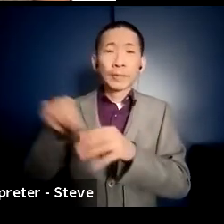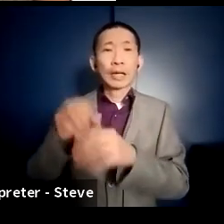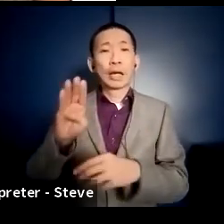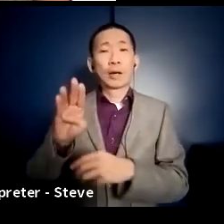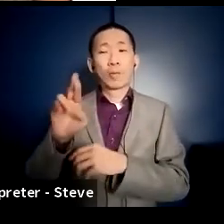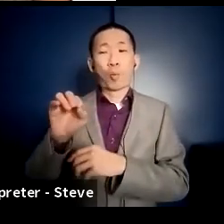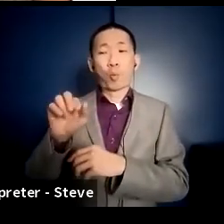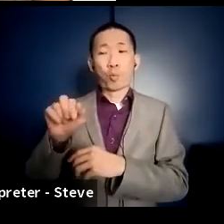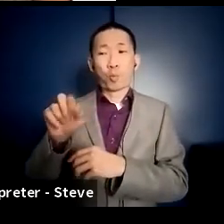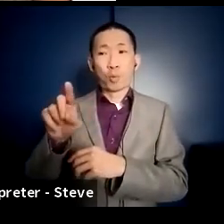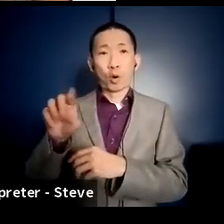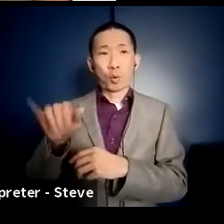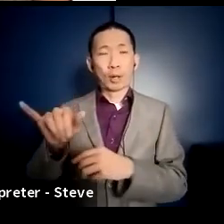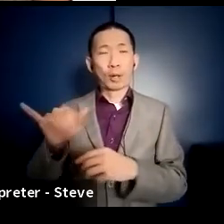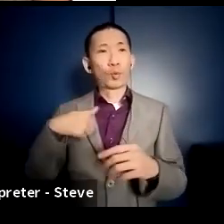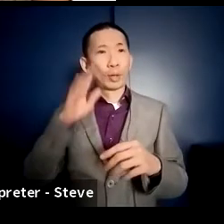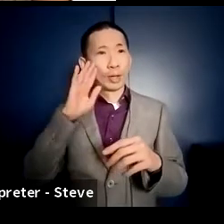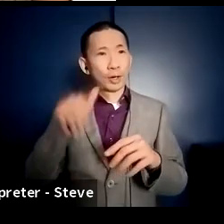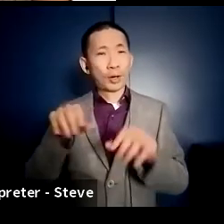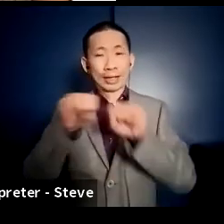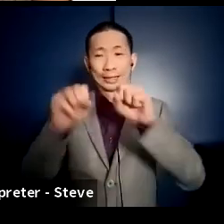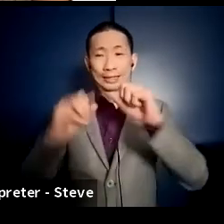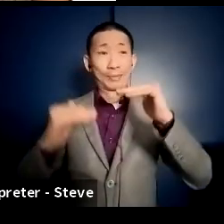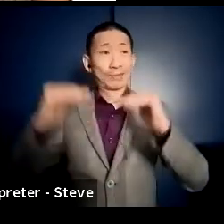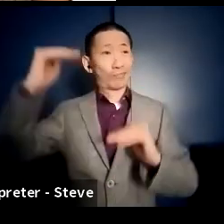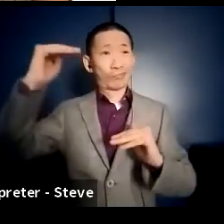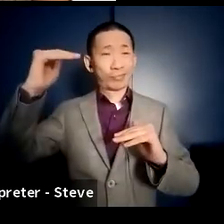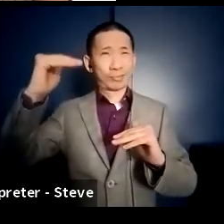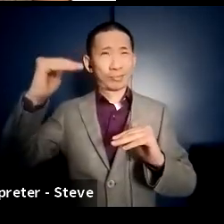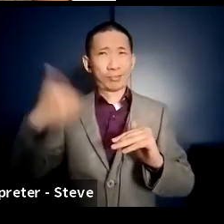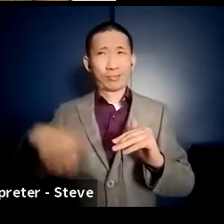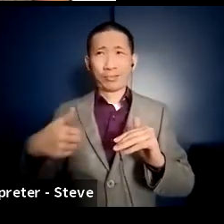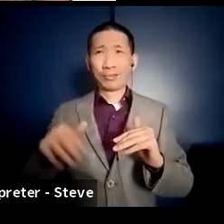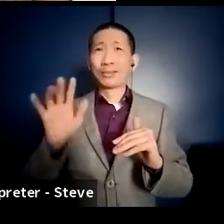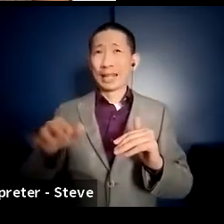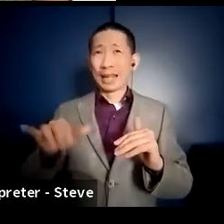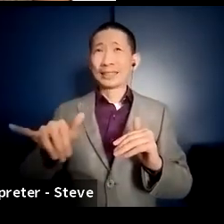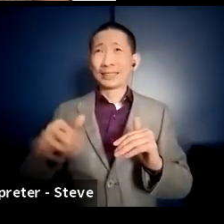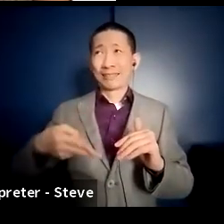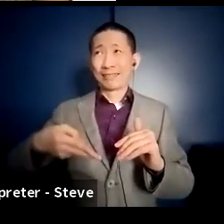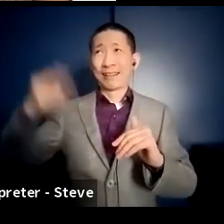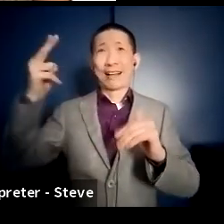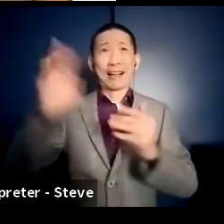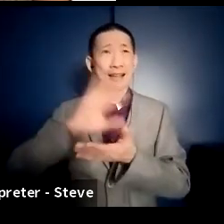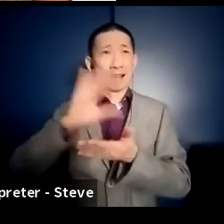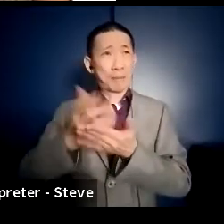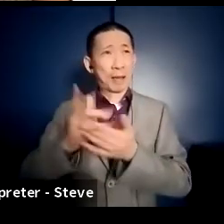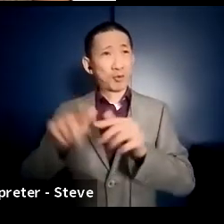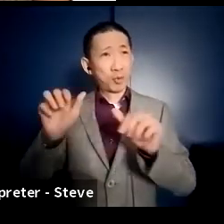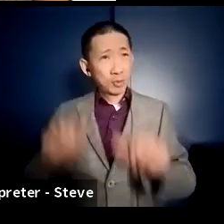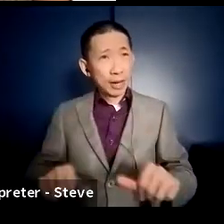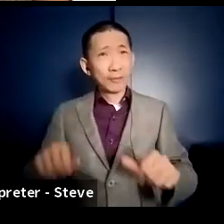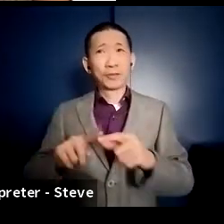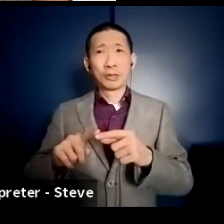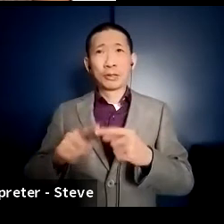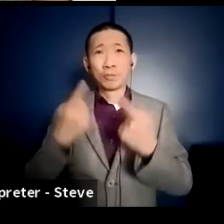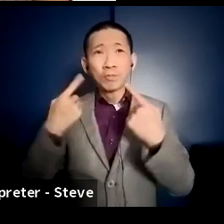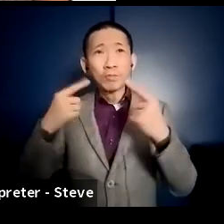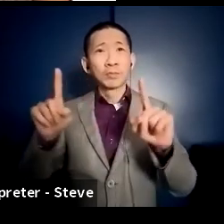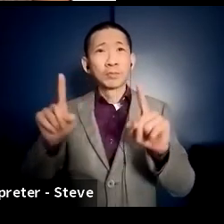know, you know, systemic inequities are such that that's a pretty high bar to have to jump. And moreover, in the arts field